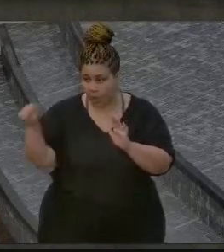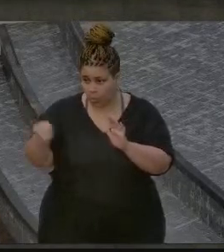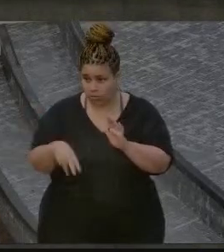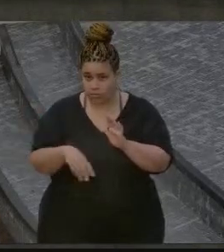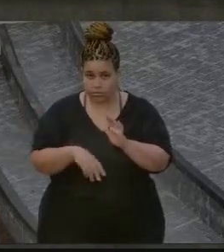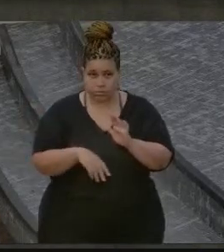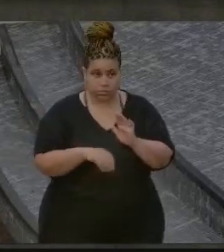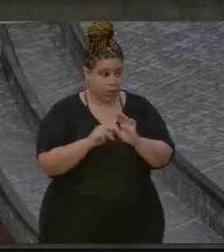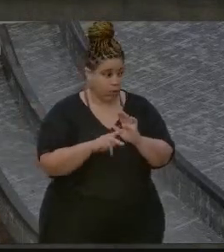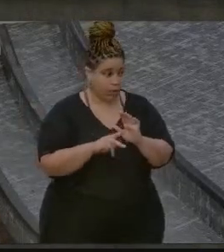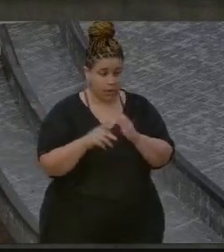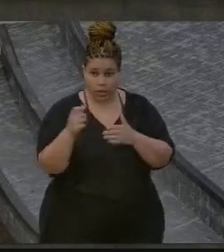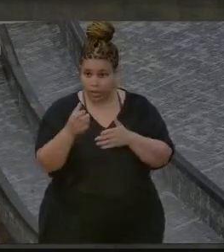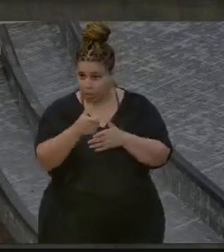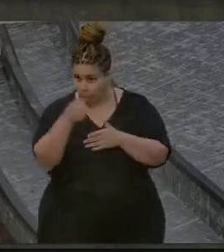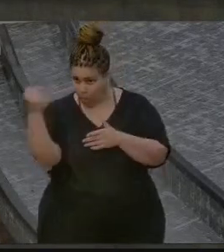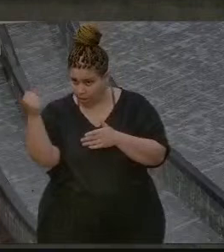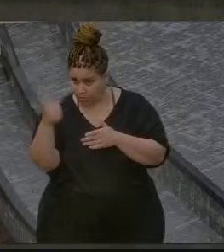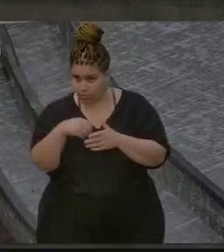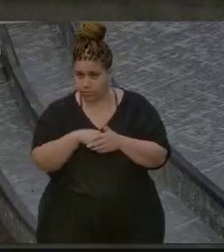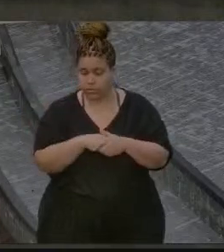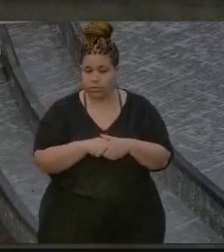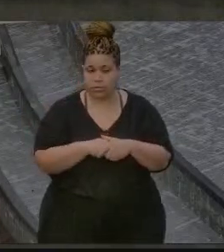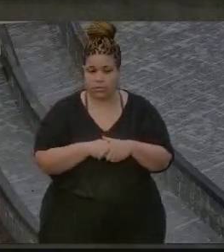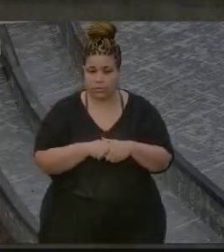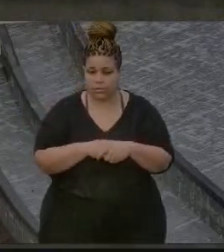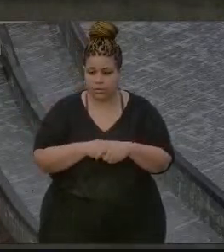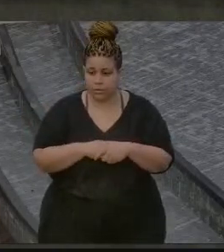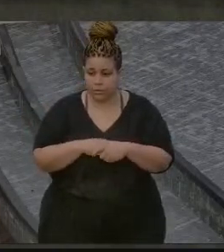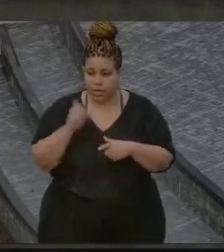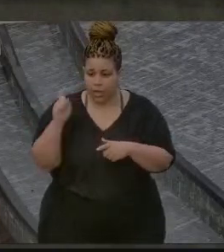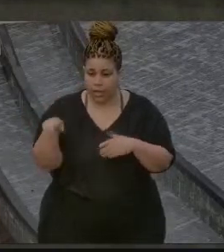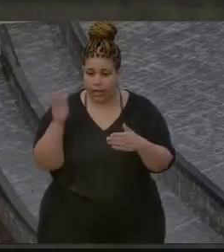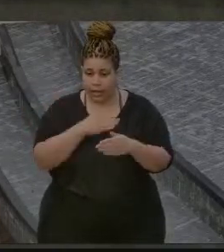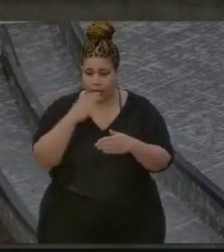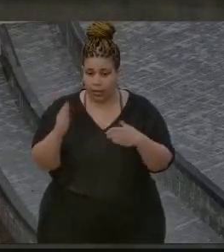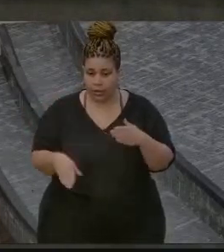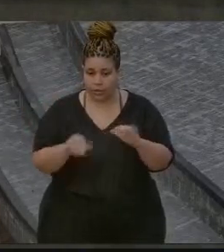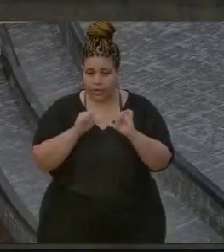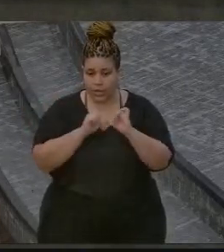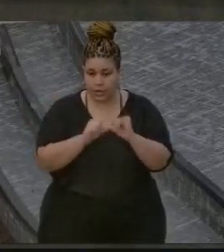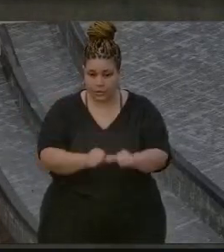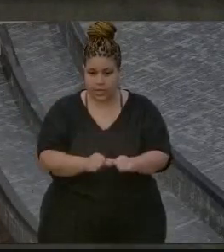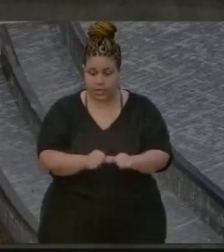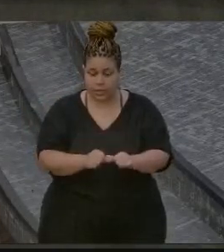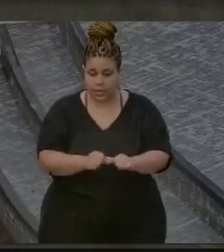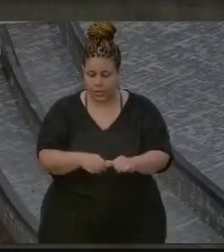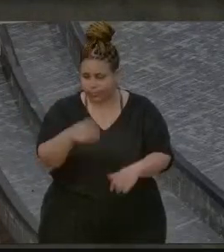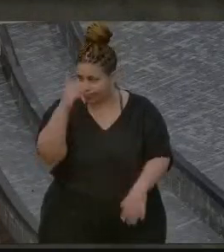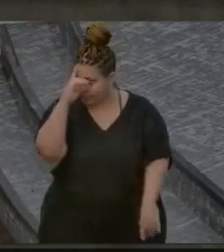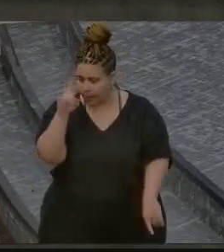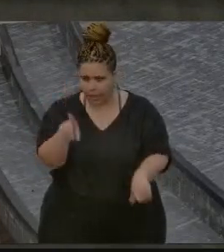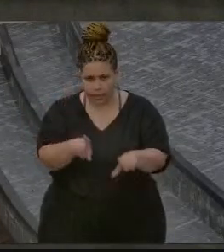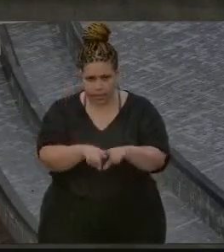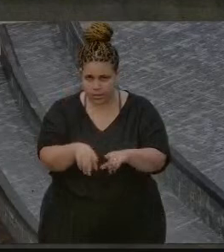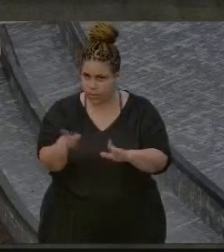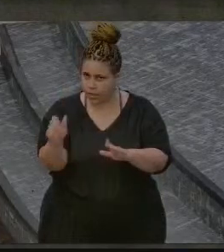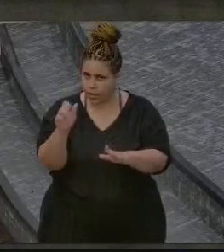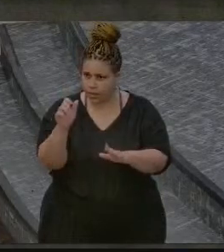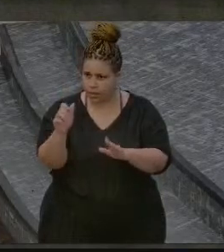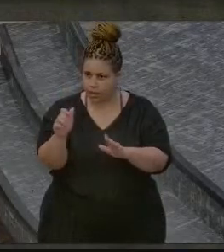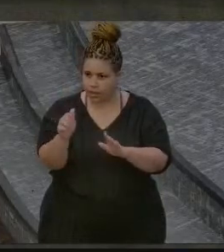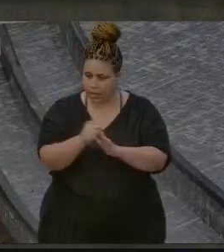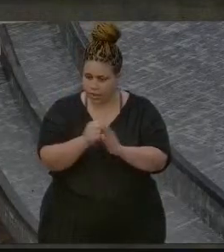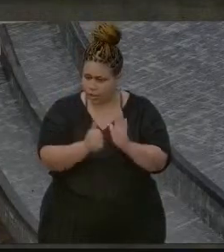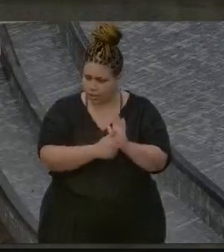you pull it off? All right, and so that concludes our consent agenda. Ms. Palmer, can you just remind us of